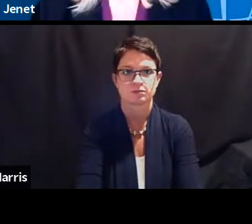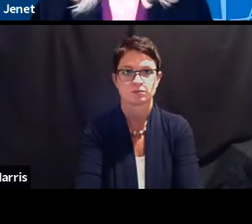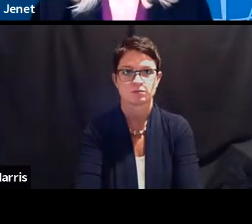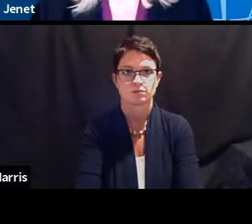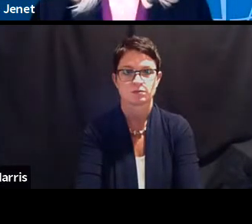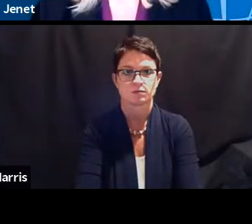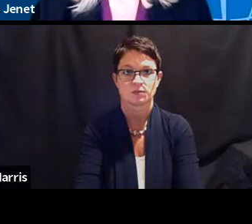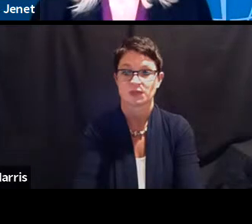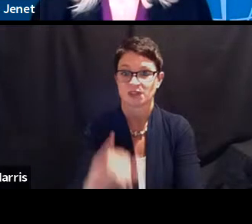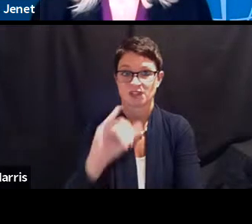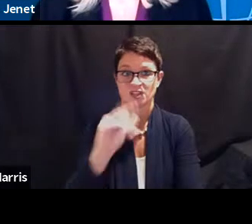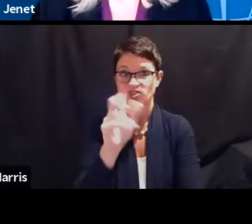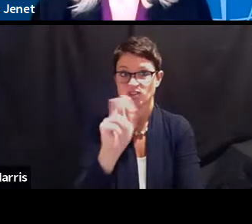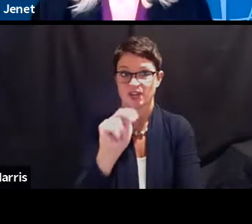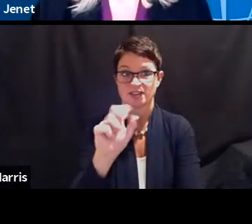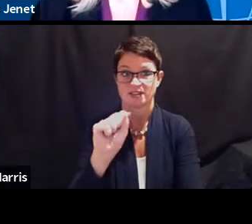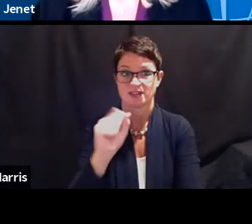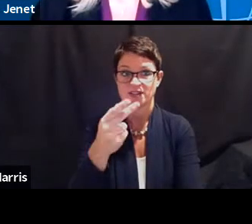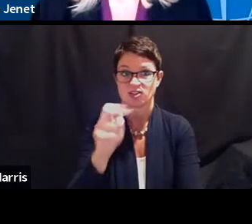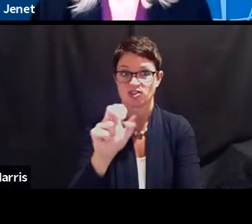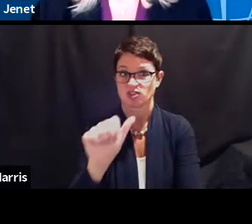We don't see Jason Shea.